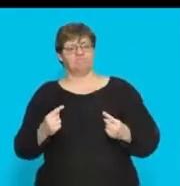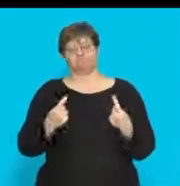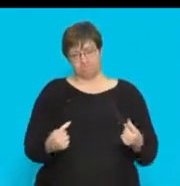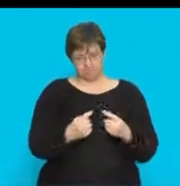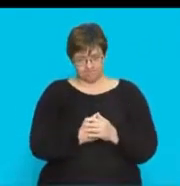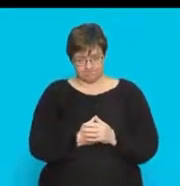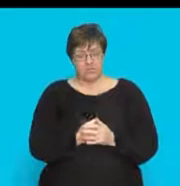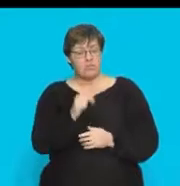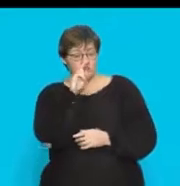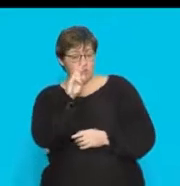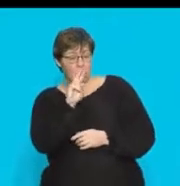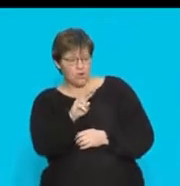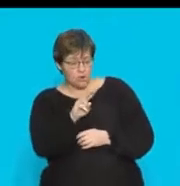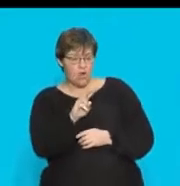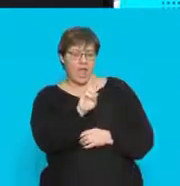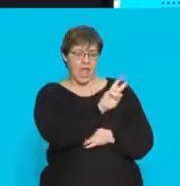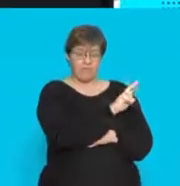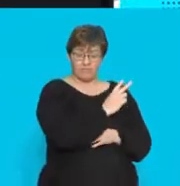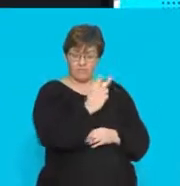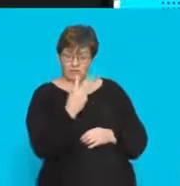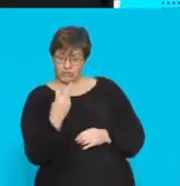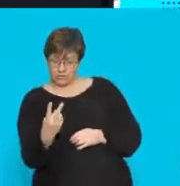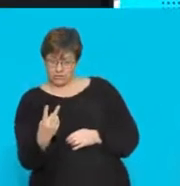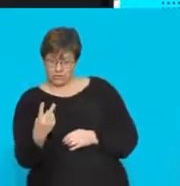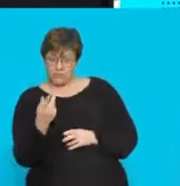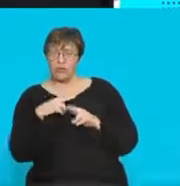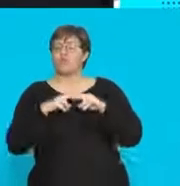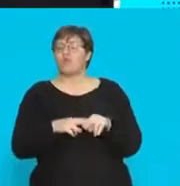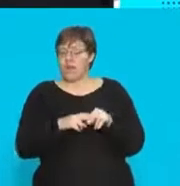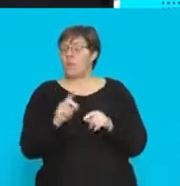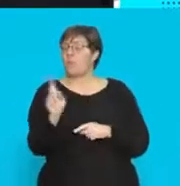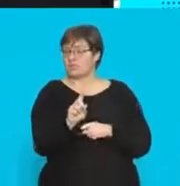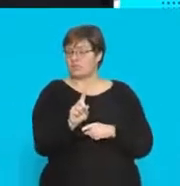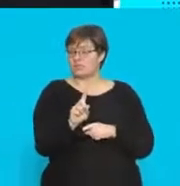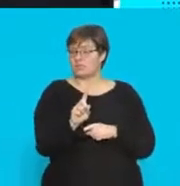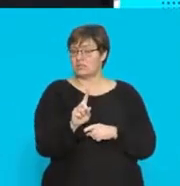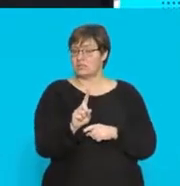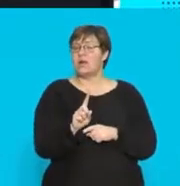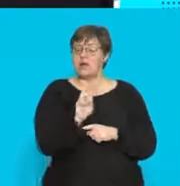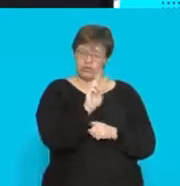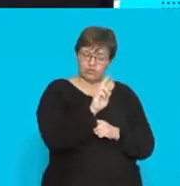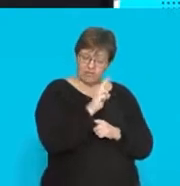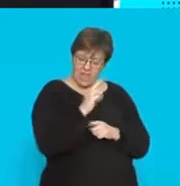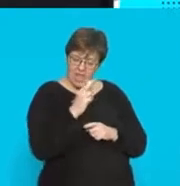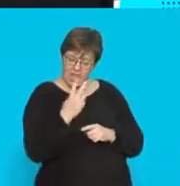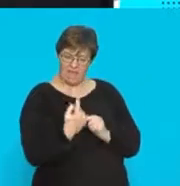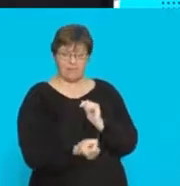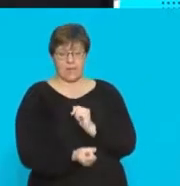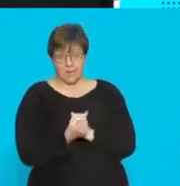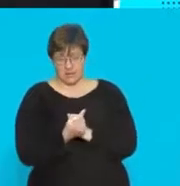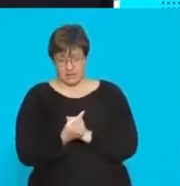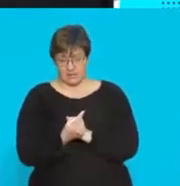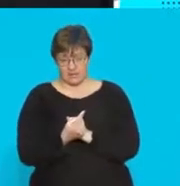look at when you're going to look at evolution. Evolution relies on this concept of mutation, of change.